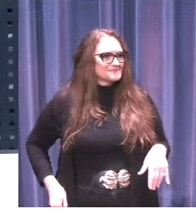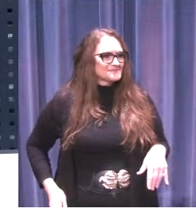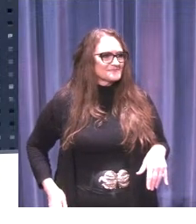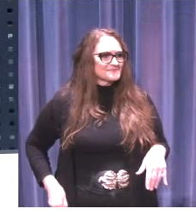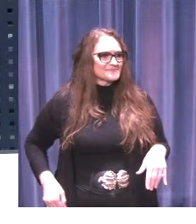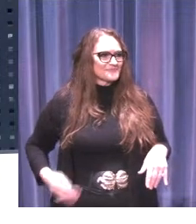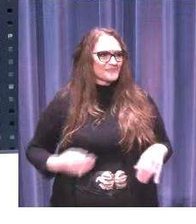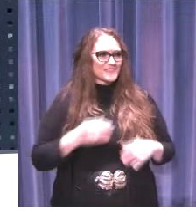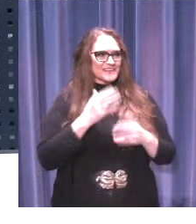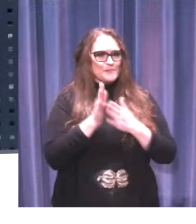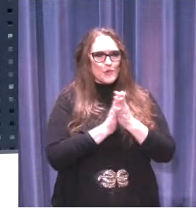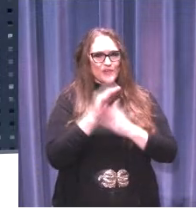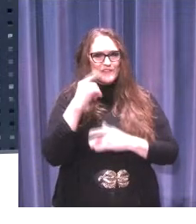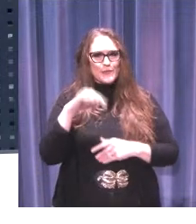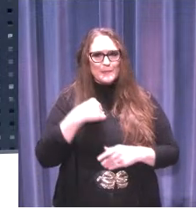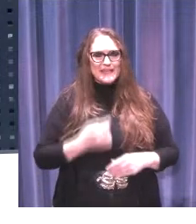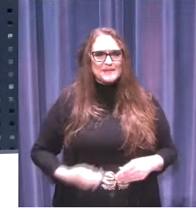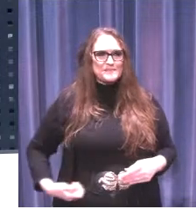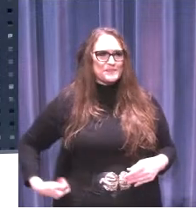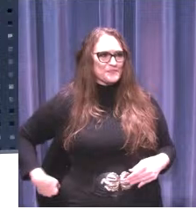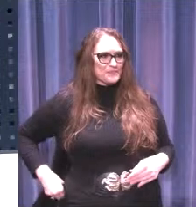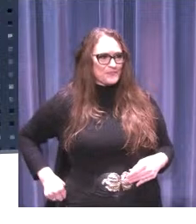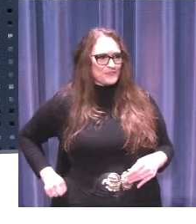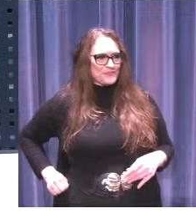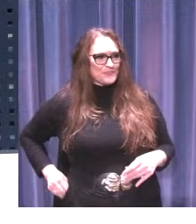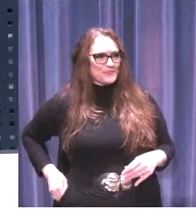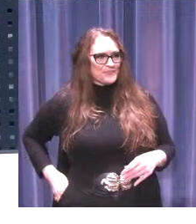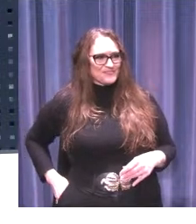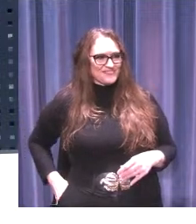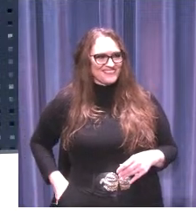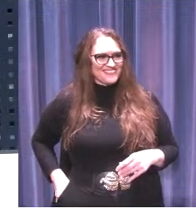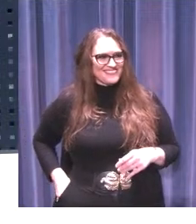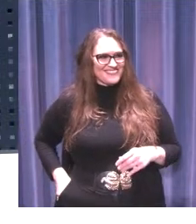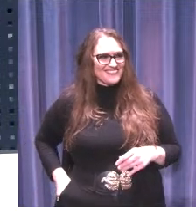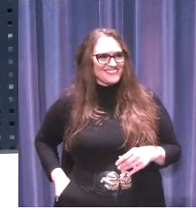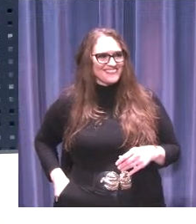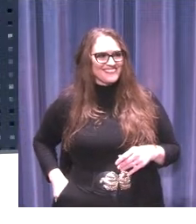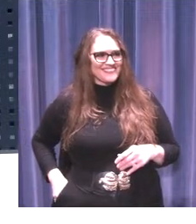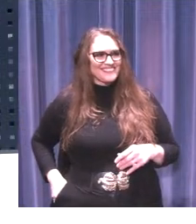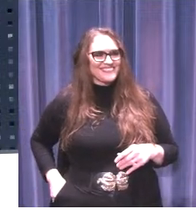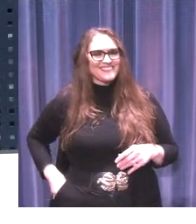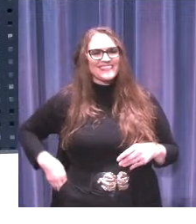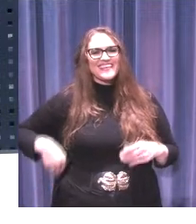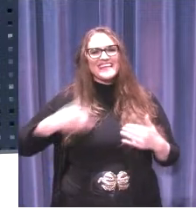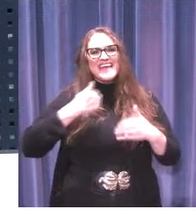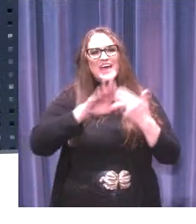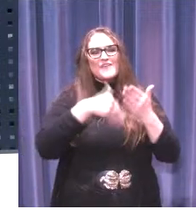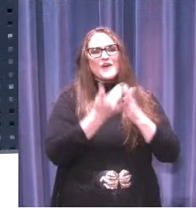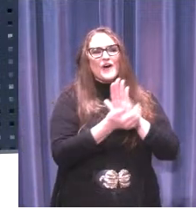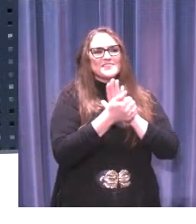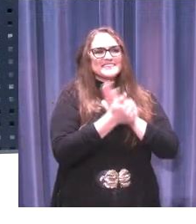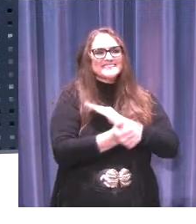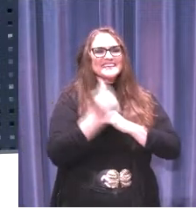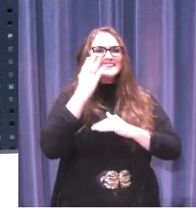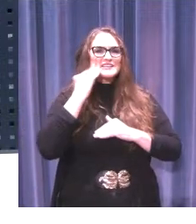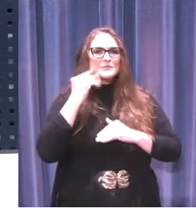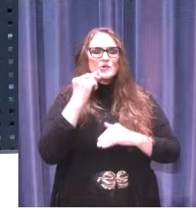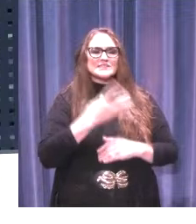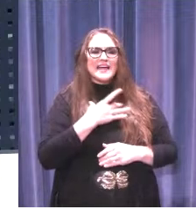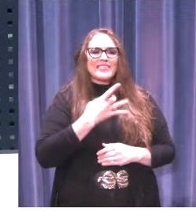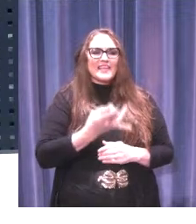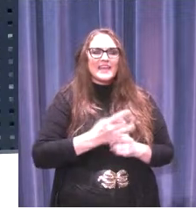motivation for me. And I have all this skill and experience, and I'd like